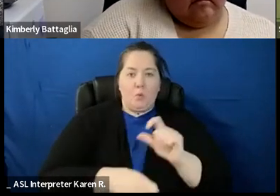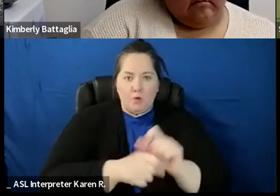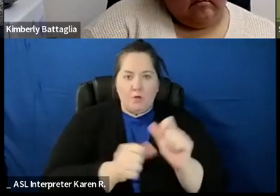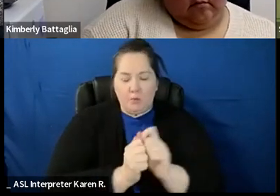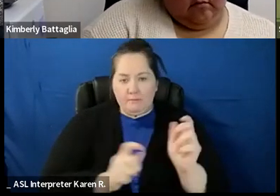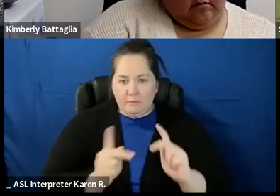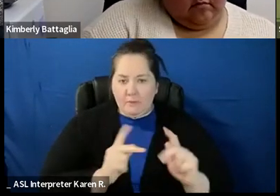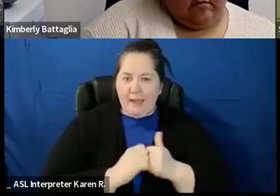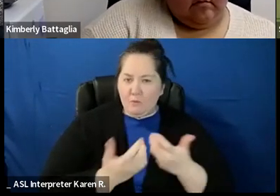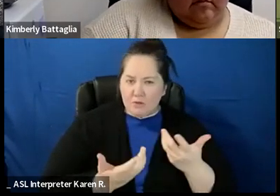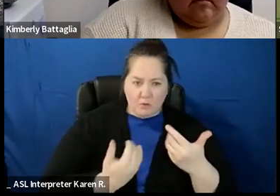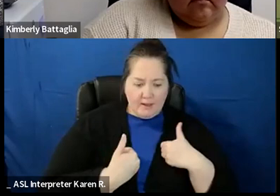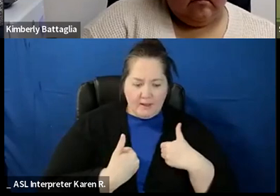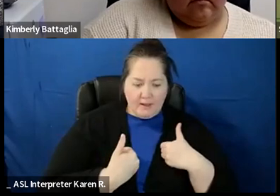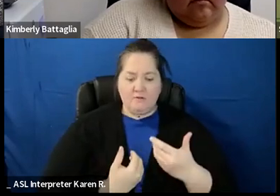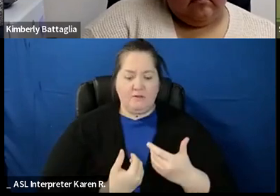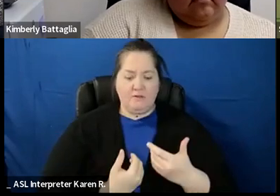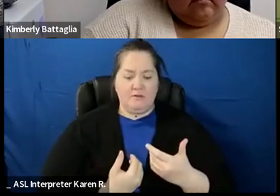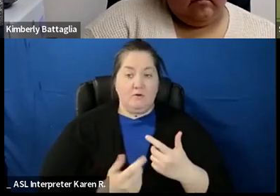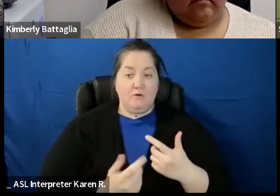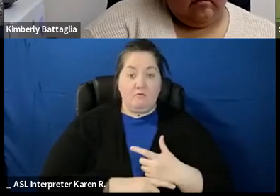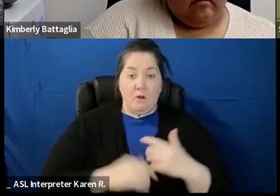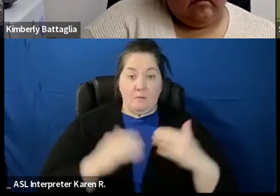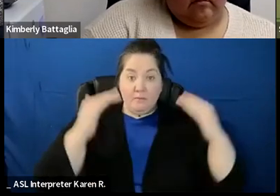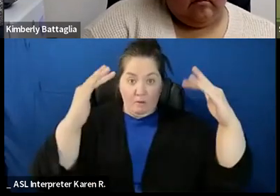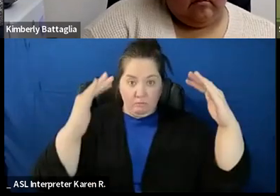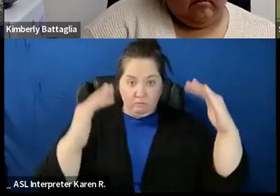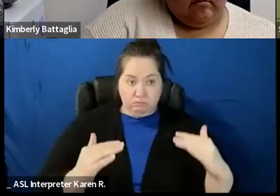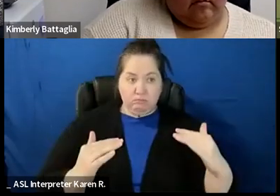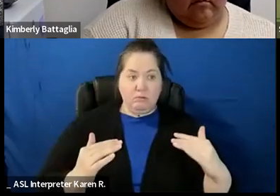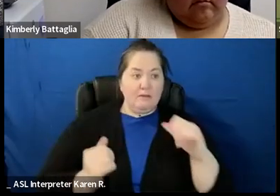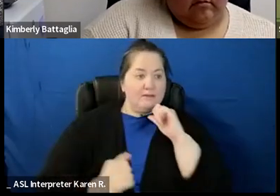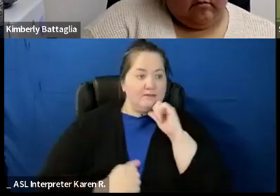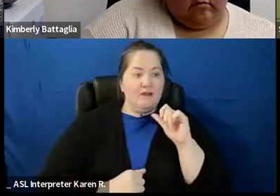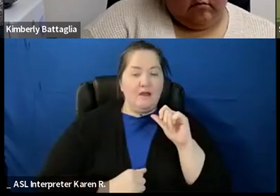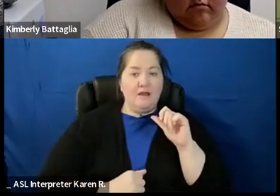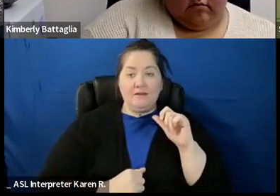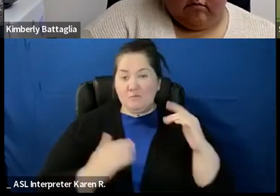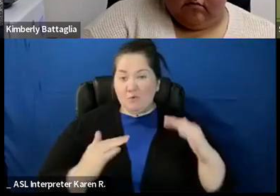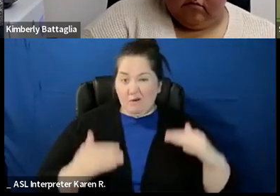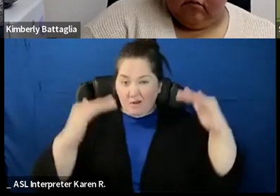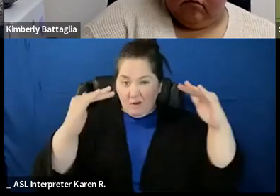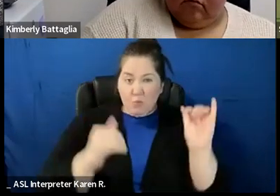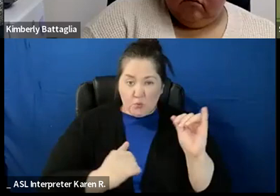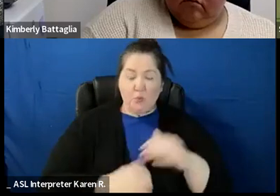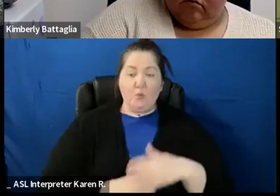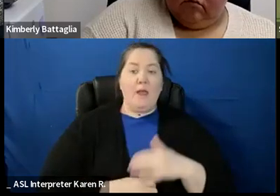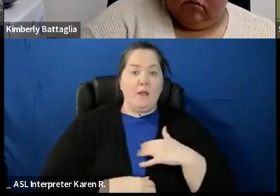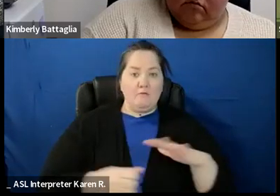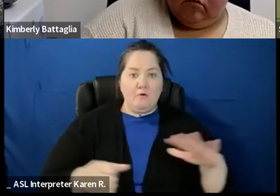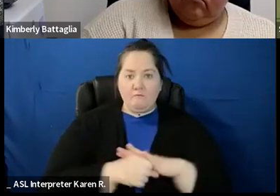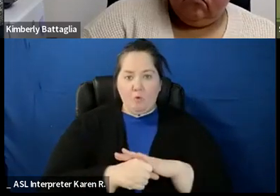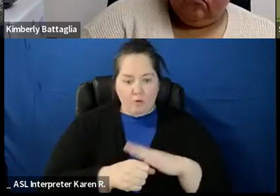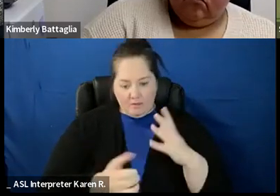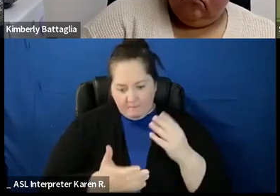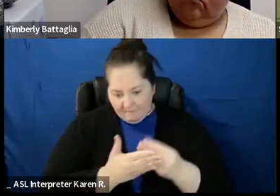how are you having, you know, from the top down, and that's not even, and from the ground up, that ability to have full buy-in on things, even for